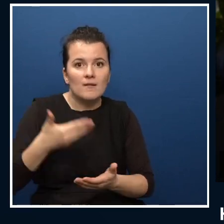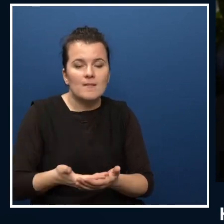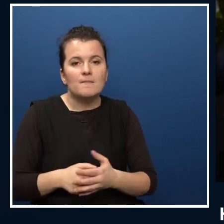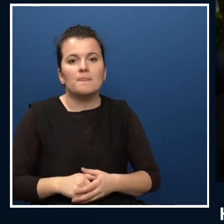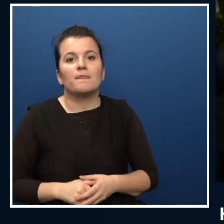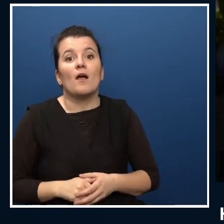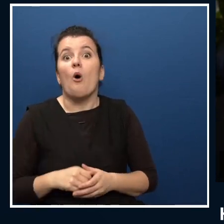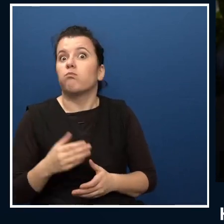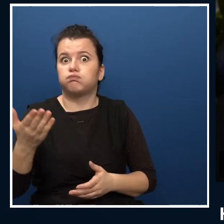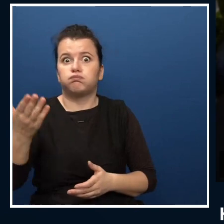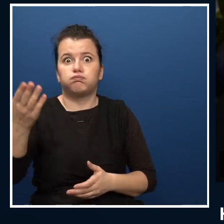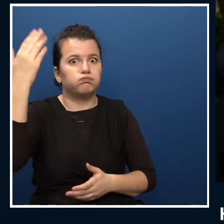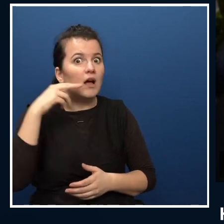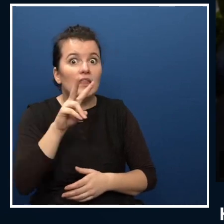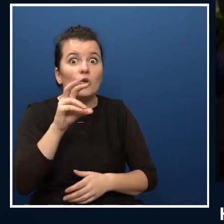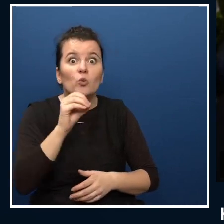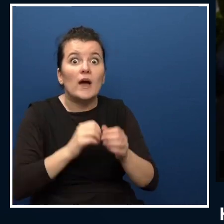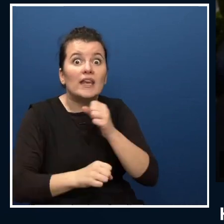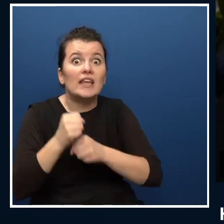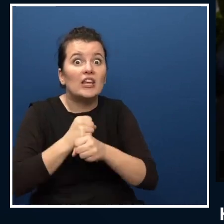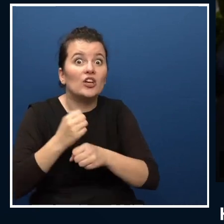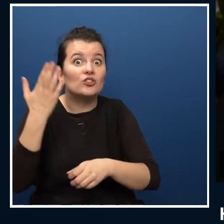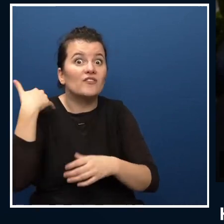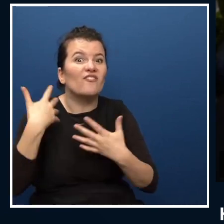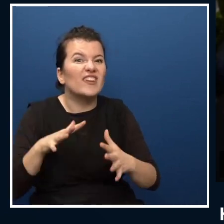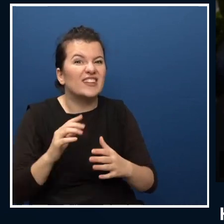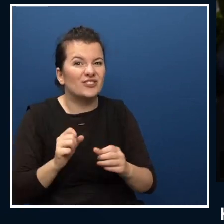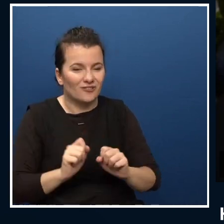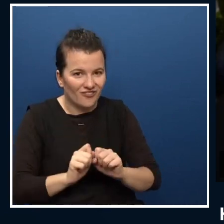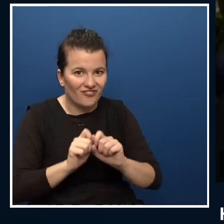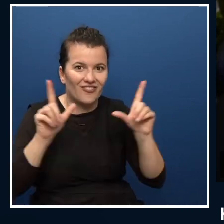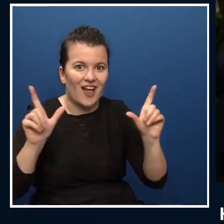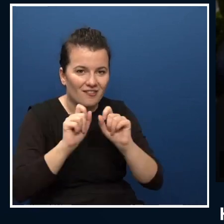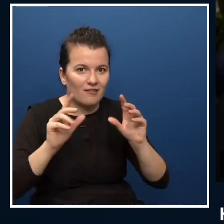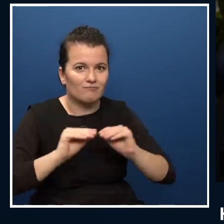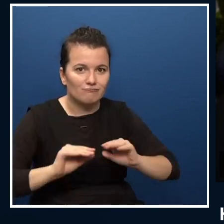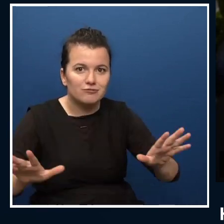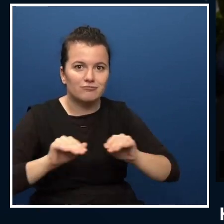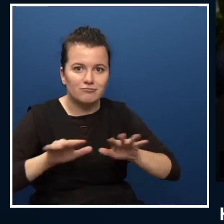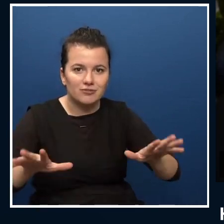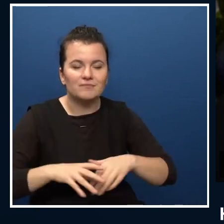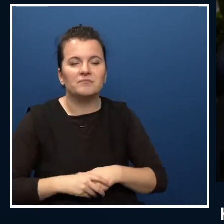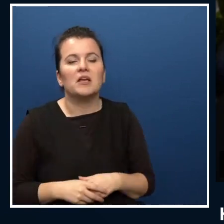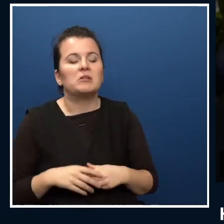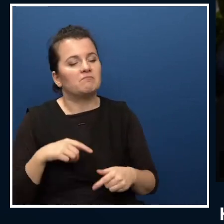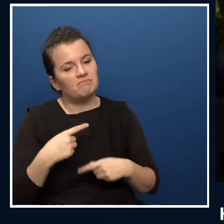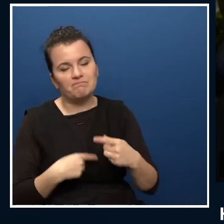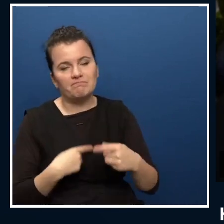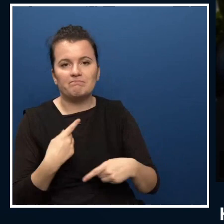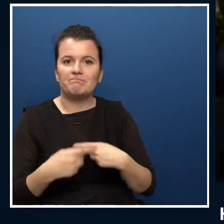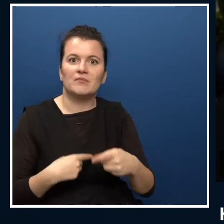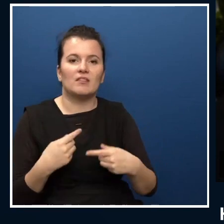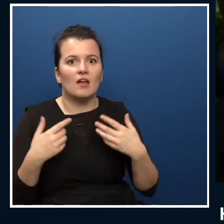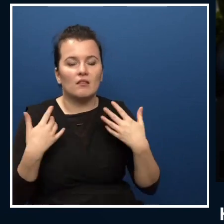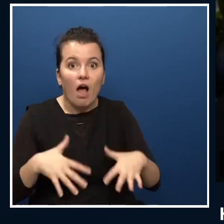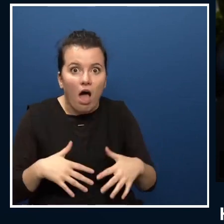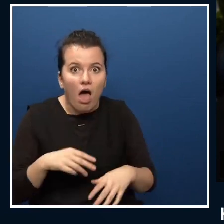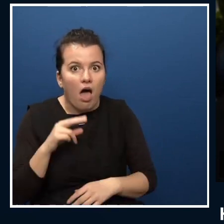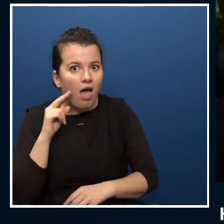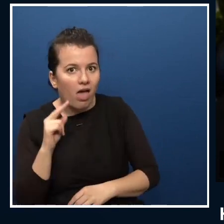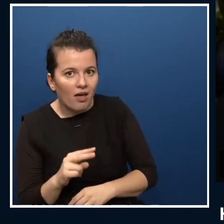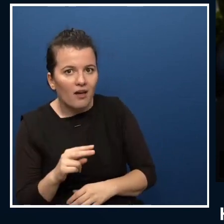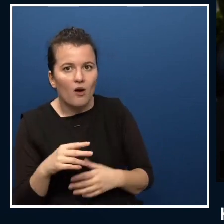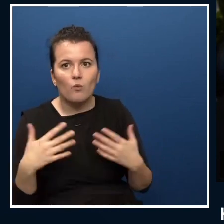happens. And I realized that that's a thing that I think happens to all of us, is we have a legacy system and it works just